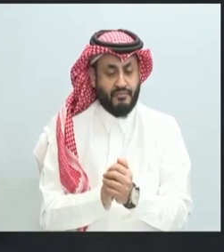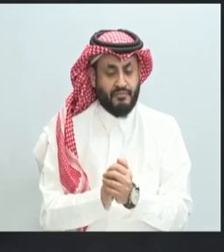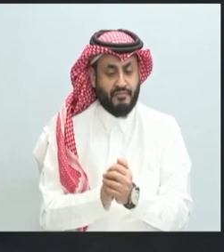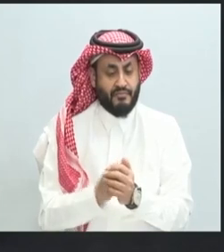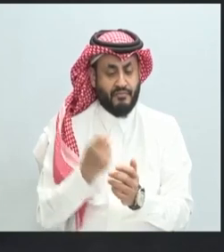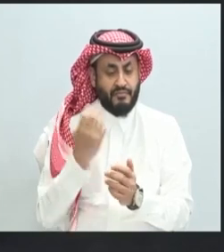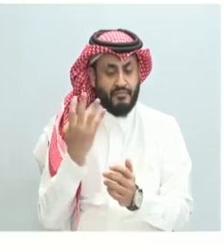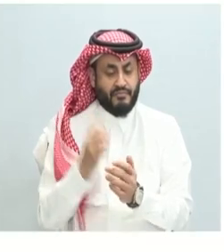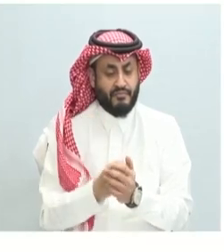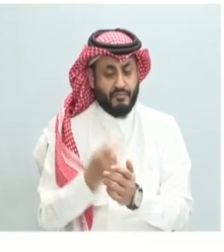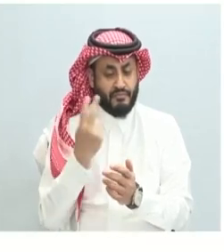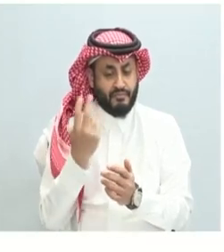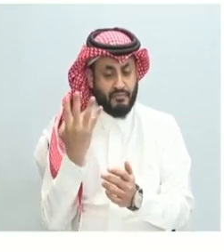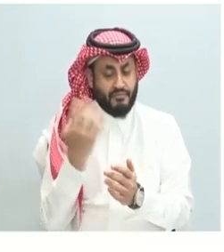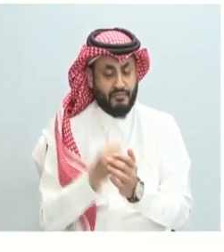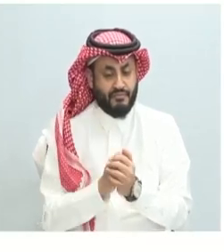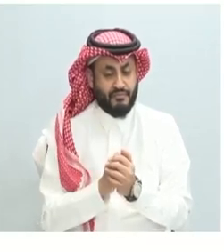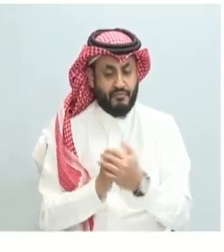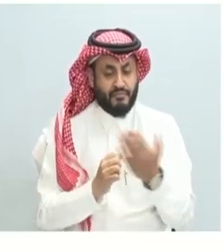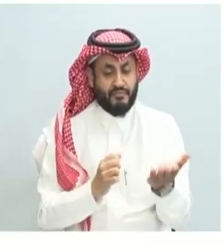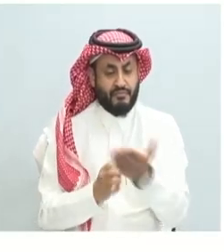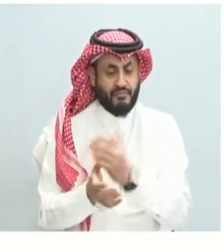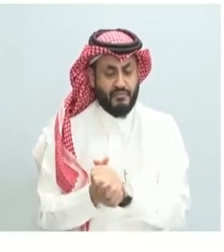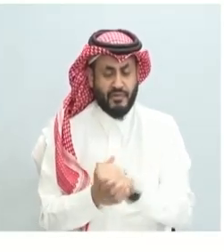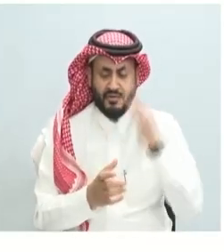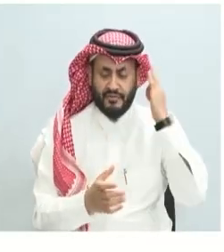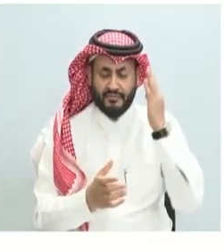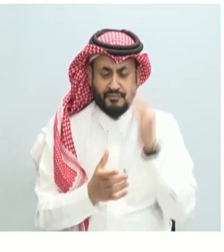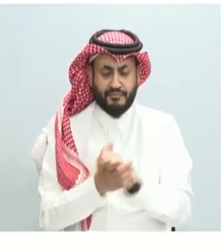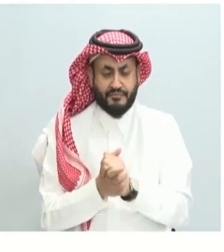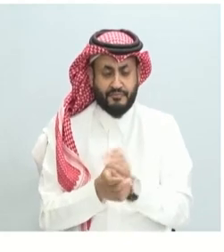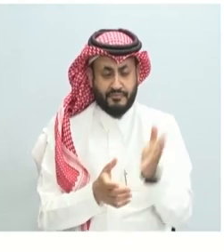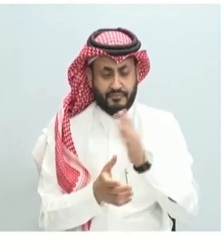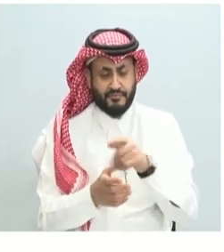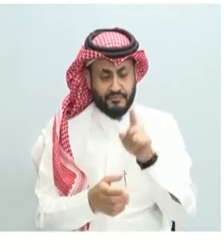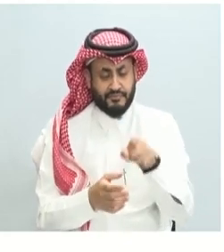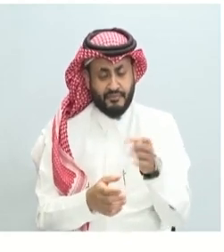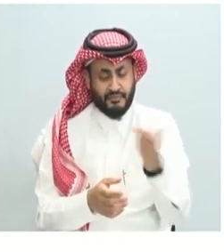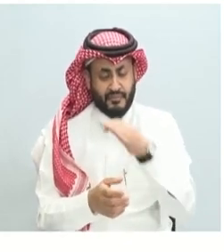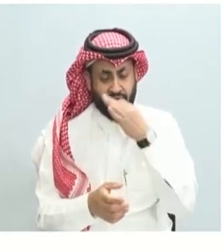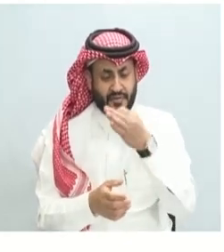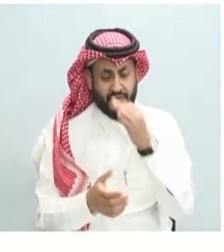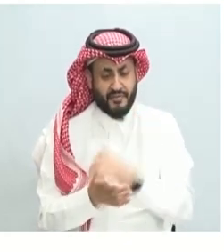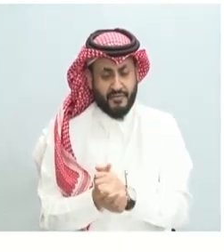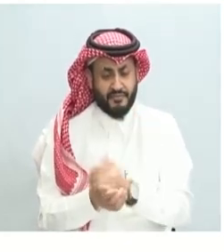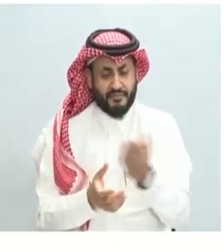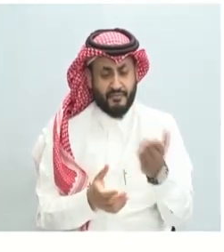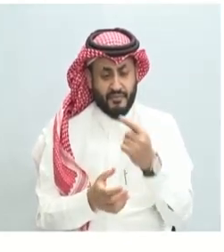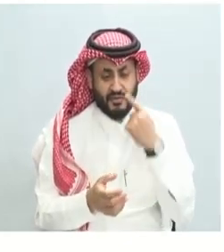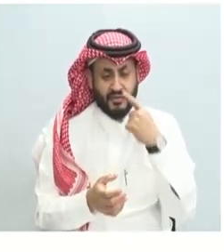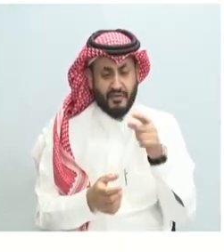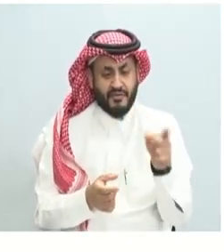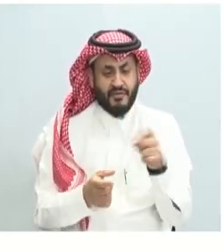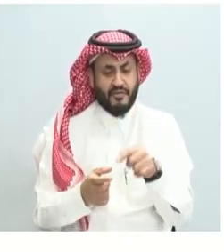Now on page 24 here, what you need to do, we're going to listen. We're going to point and say these words, and then